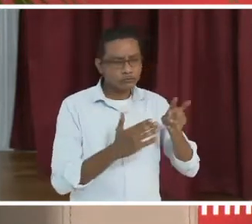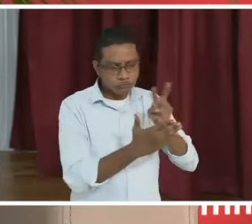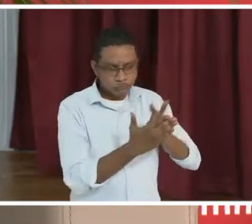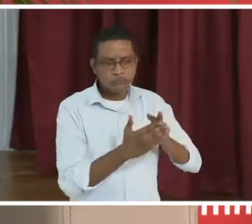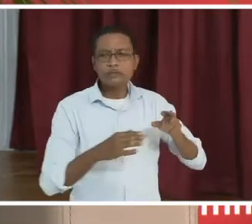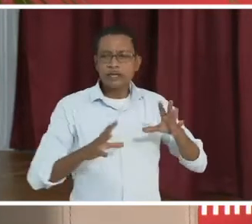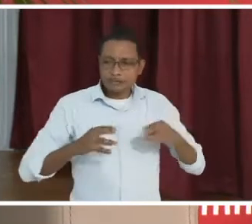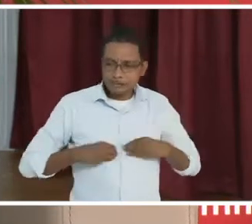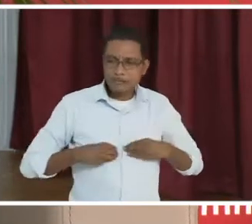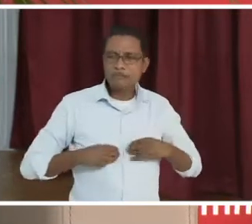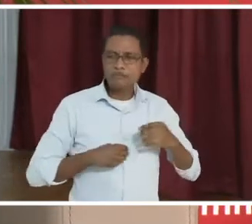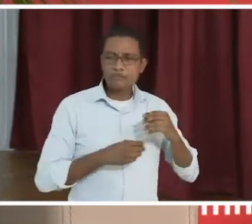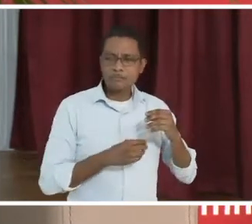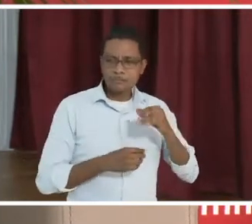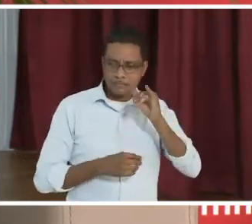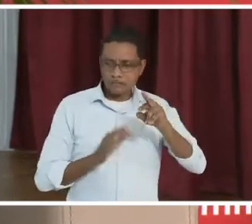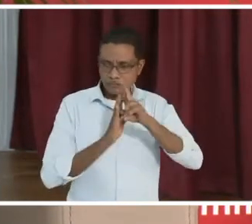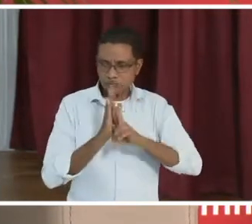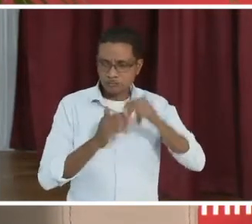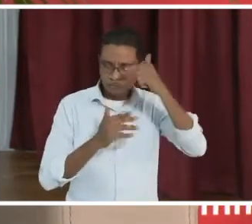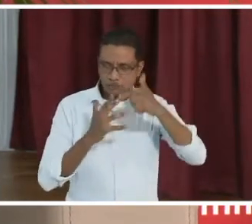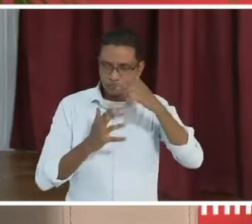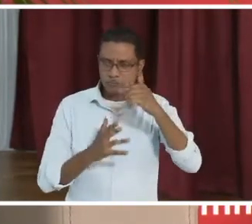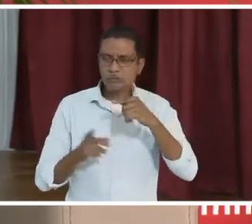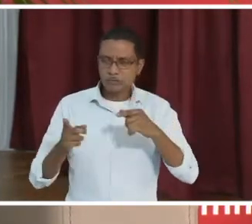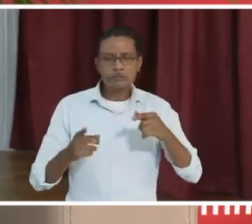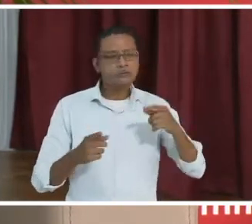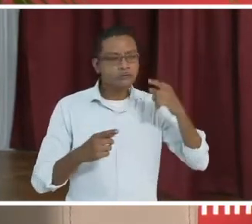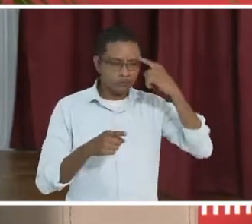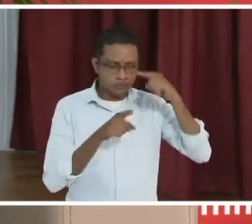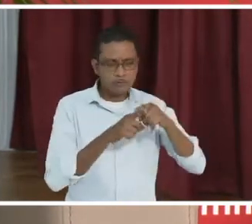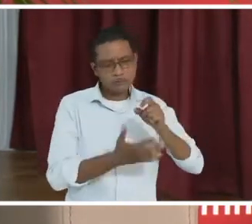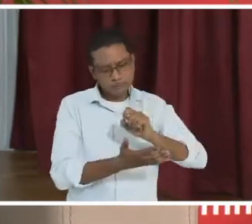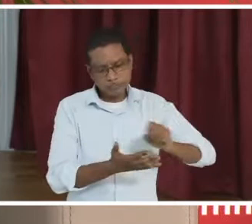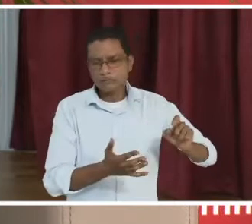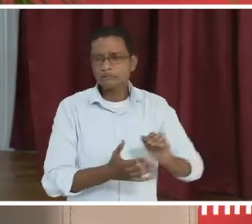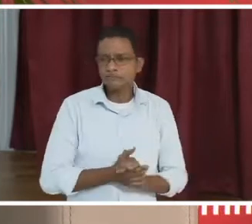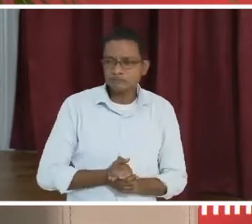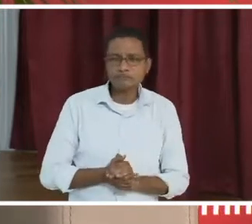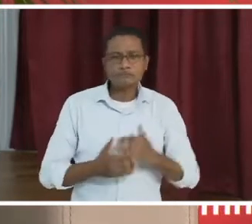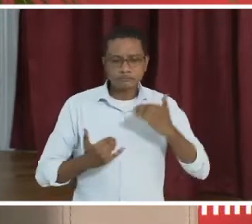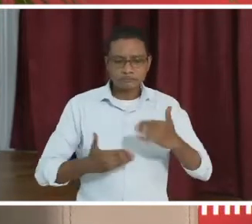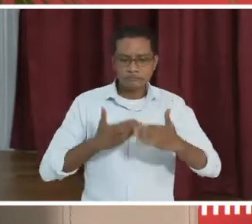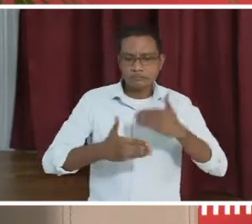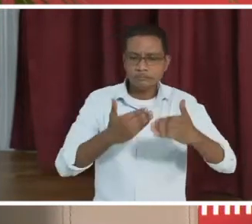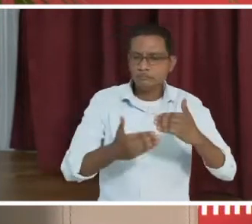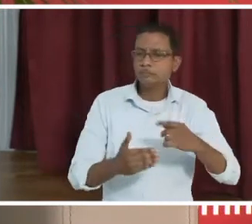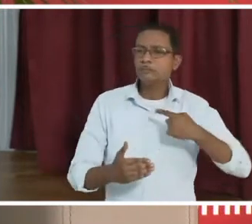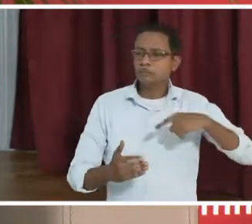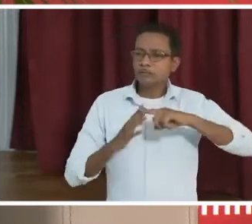information, and then we continue along the process, and the process really takes you where we would now start communicating